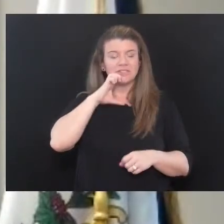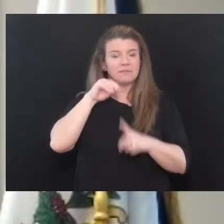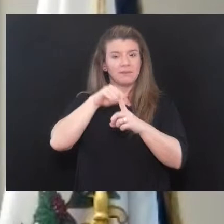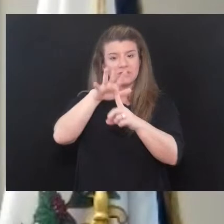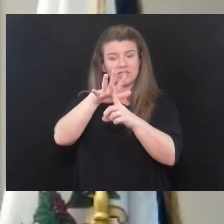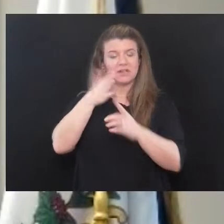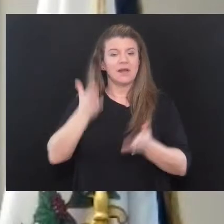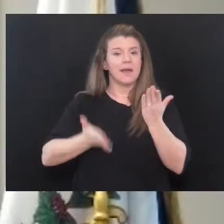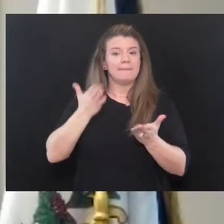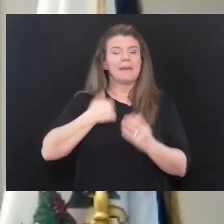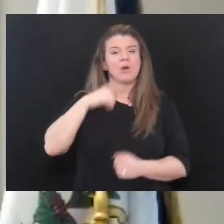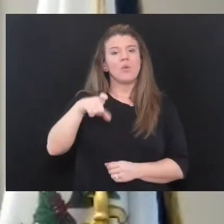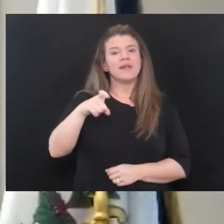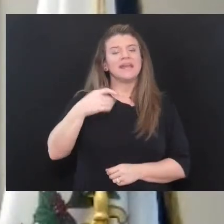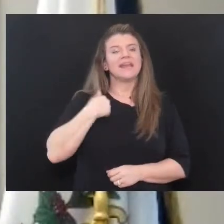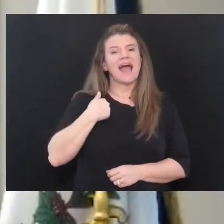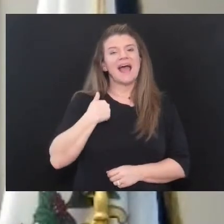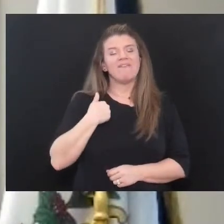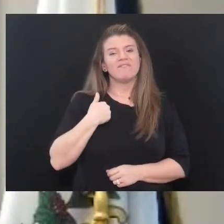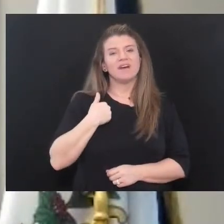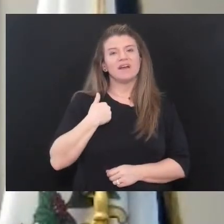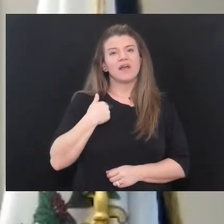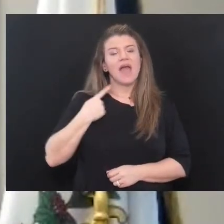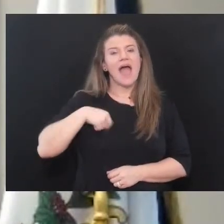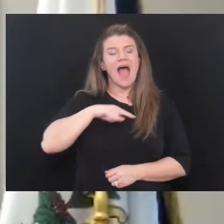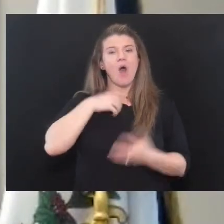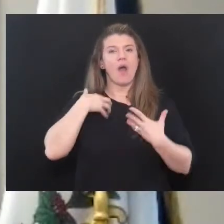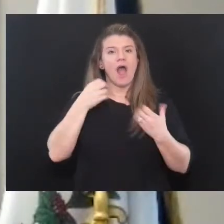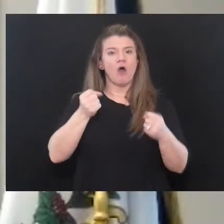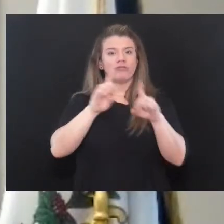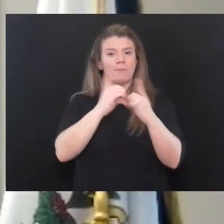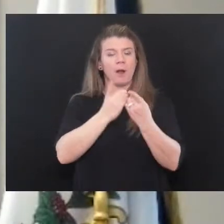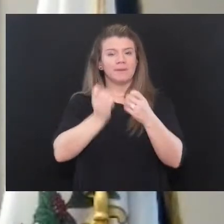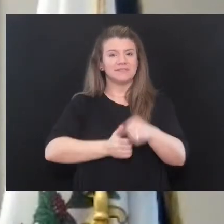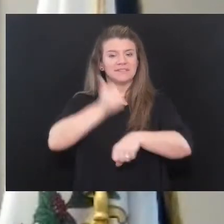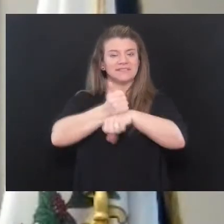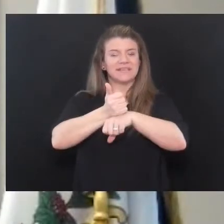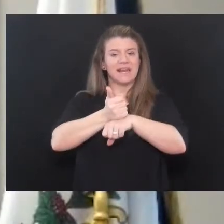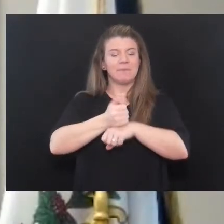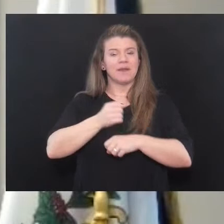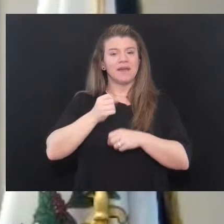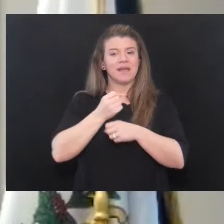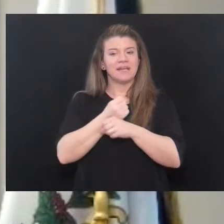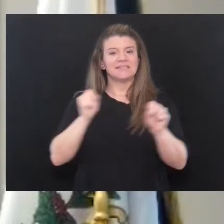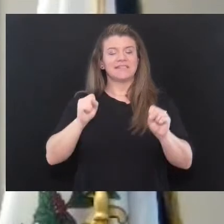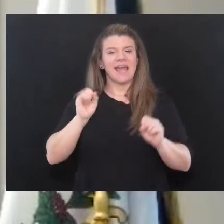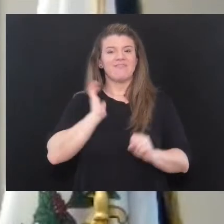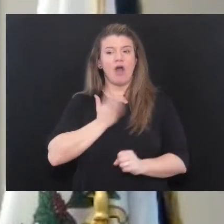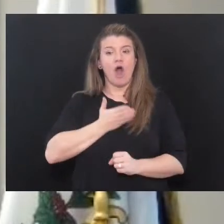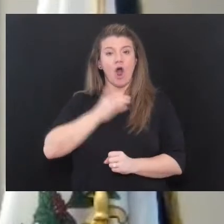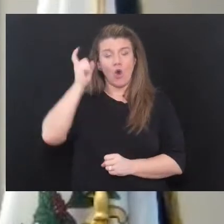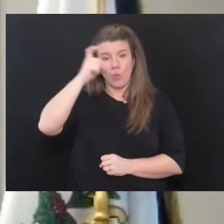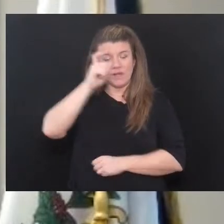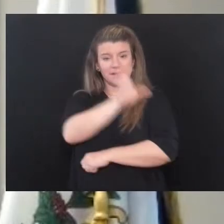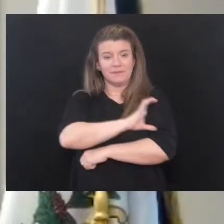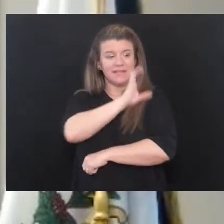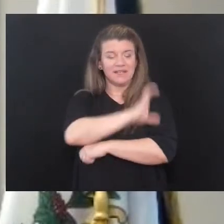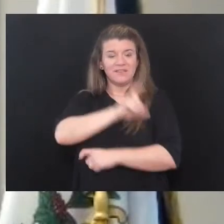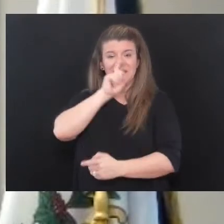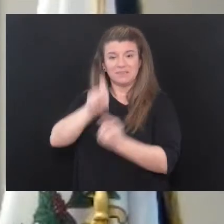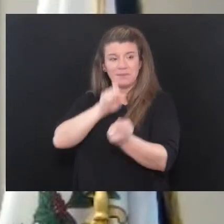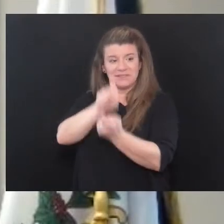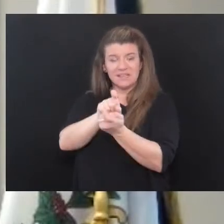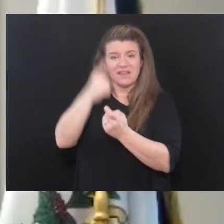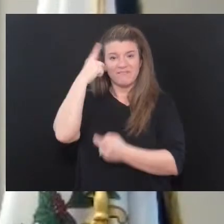to have our health department set up a Save Your Wisdom clinic specifically for